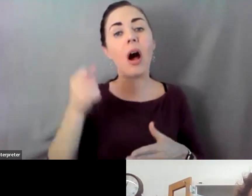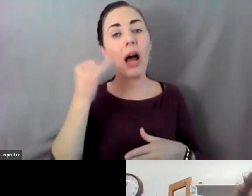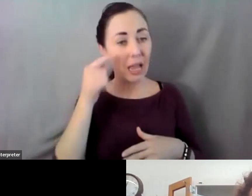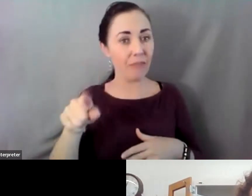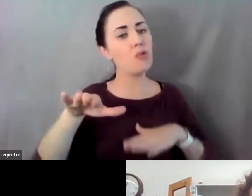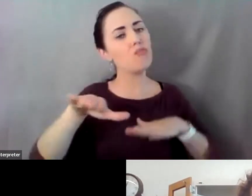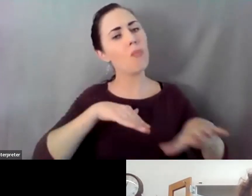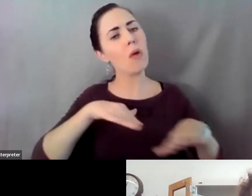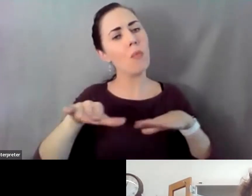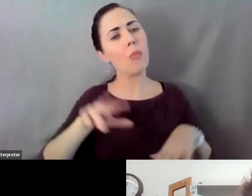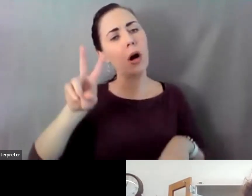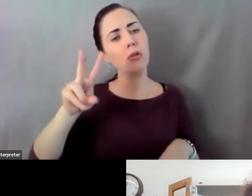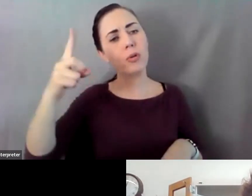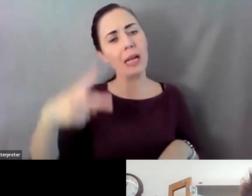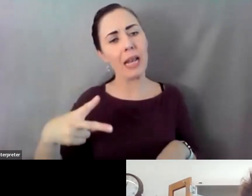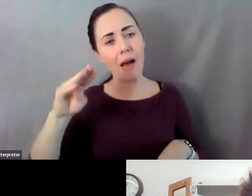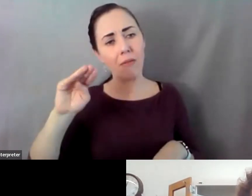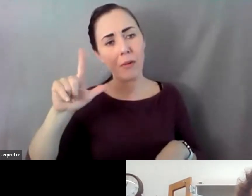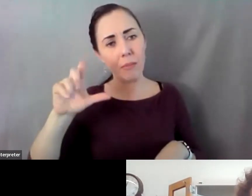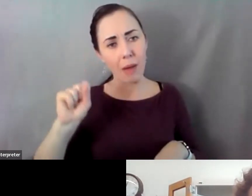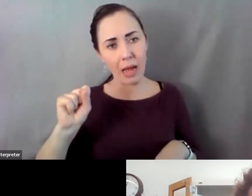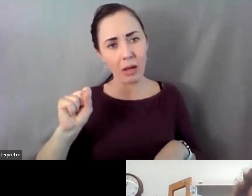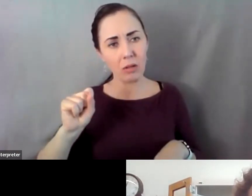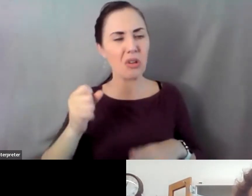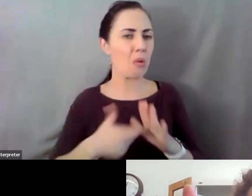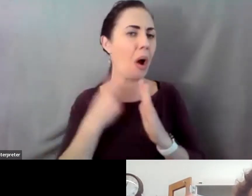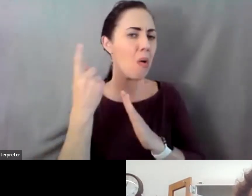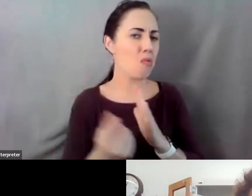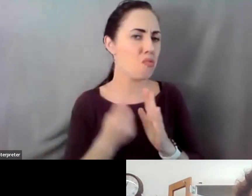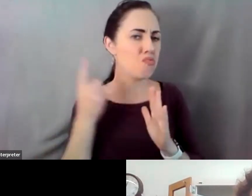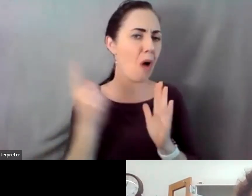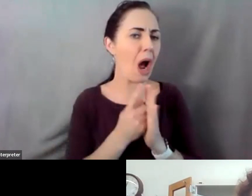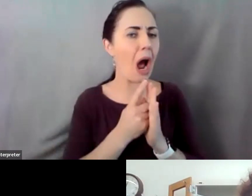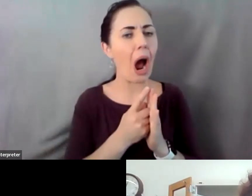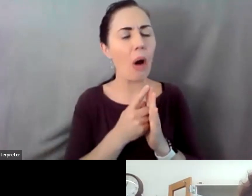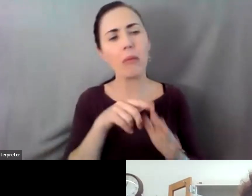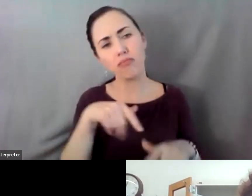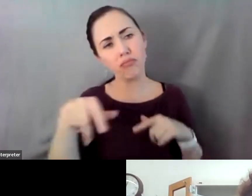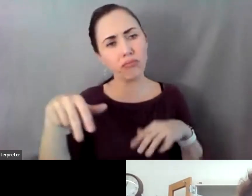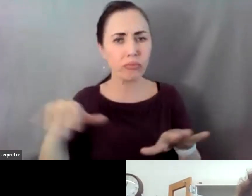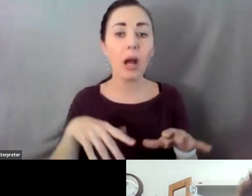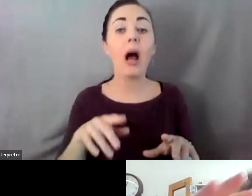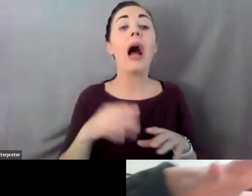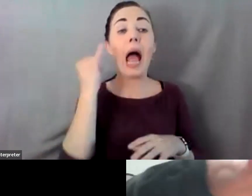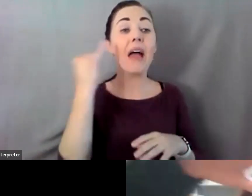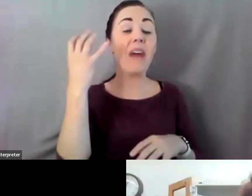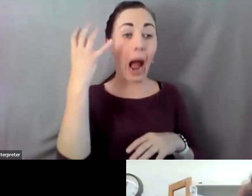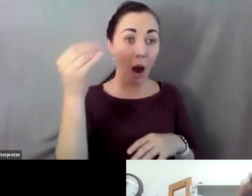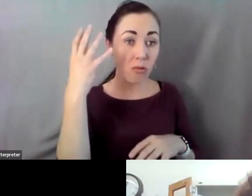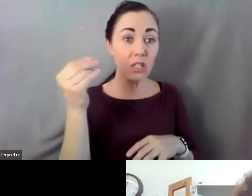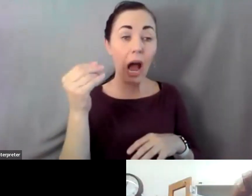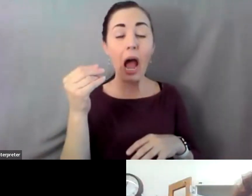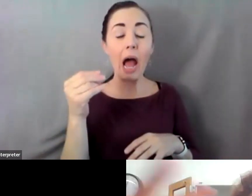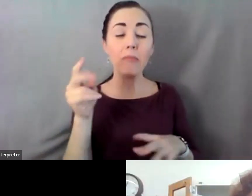an hour. Now, if you looked at the ground in this forest, you'd probably see occasional mushrooms popping up here and there. It wouldn't be like the